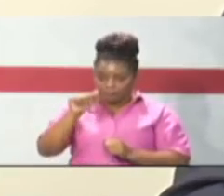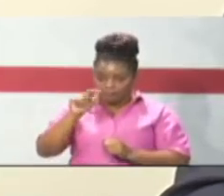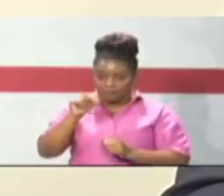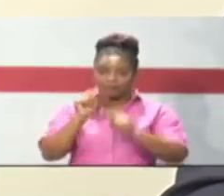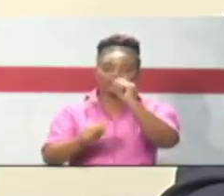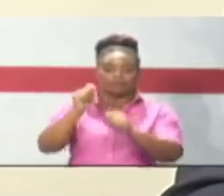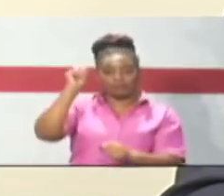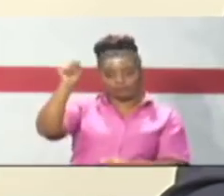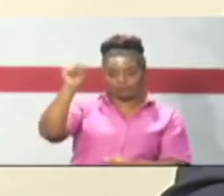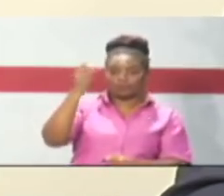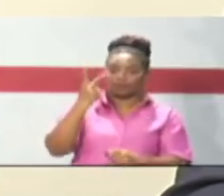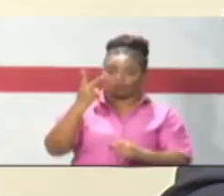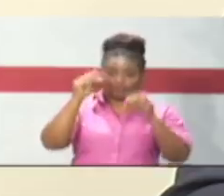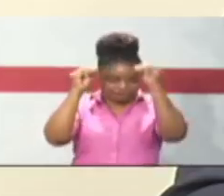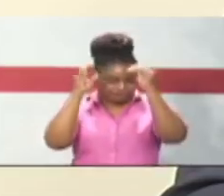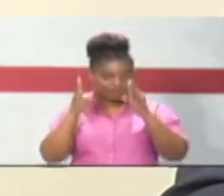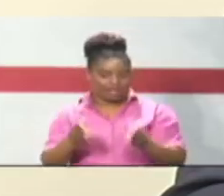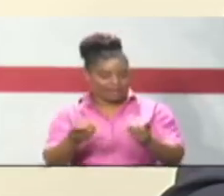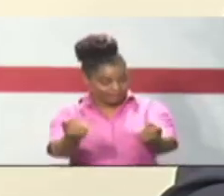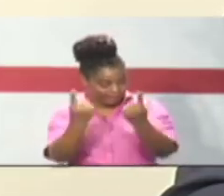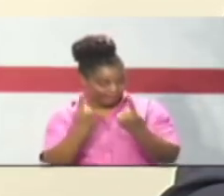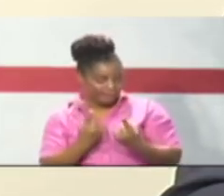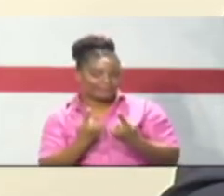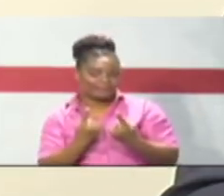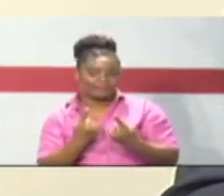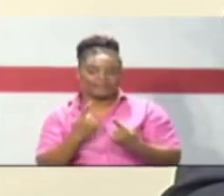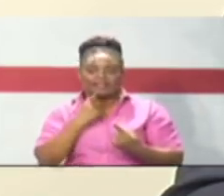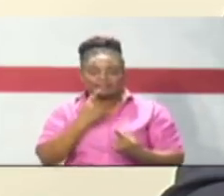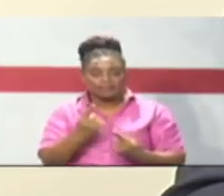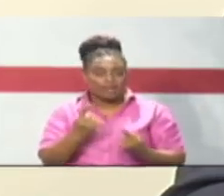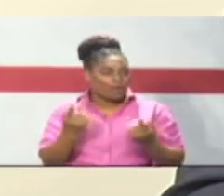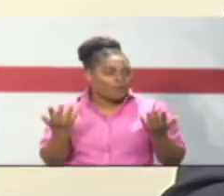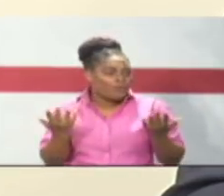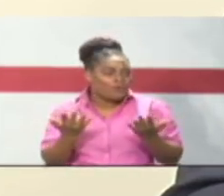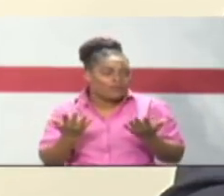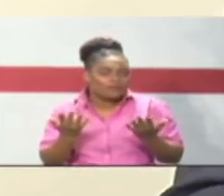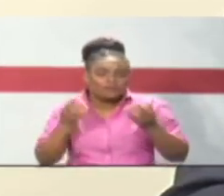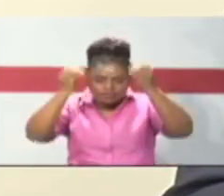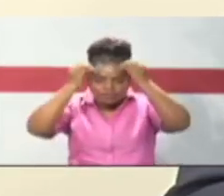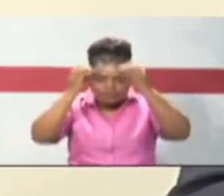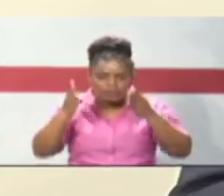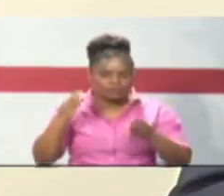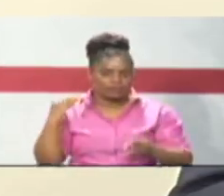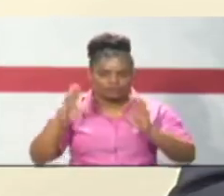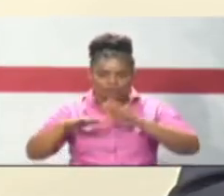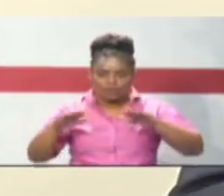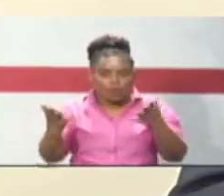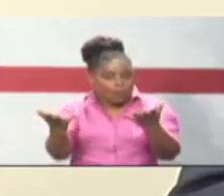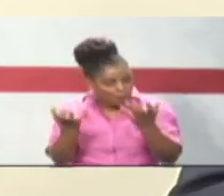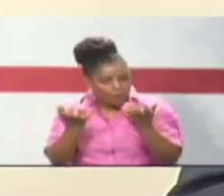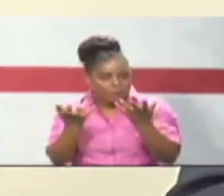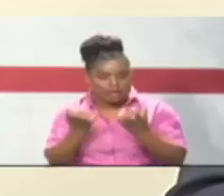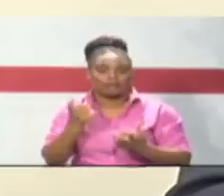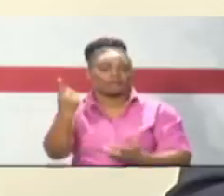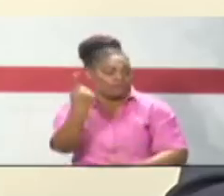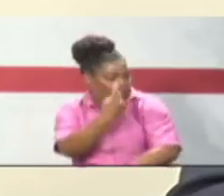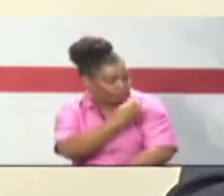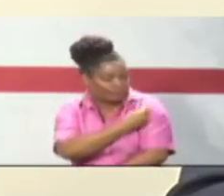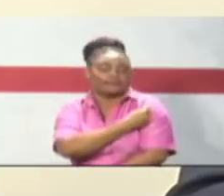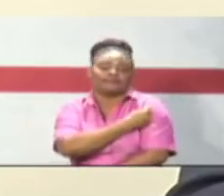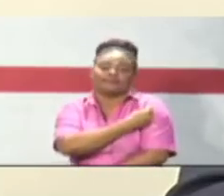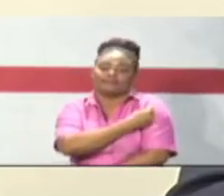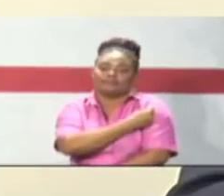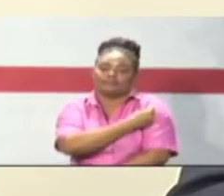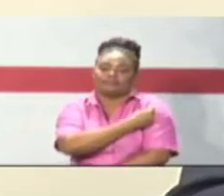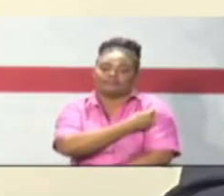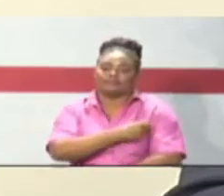up to me and said, Minister, our children want to be vaccinated. This was evidence and testimony from